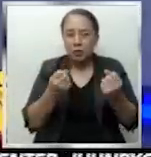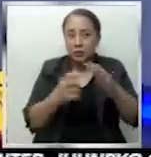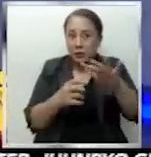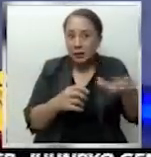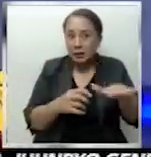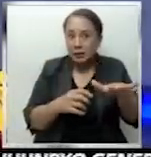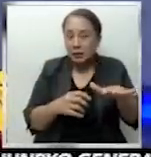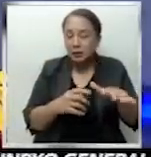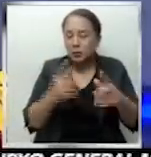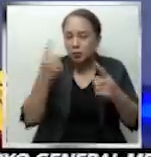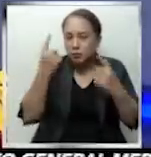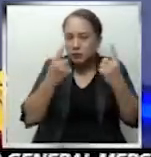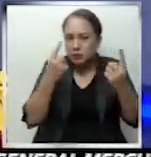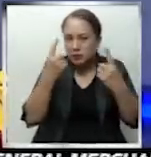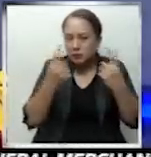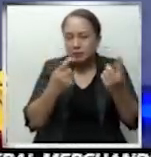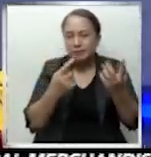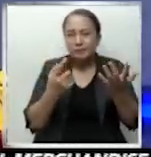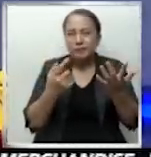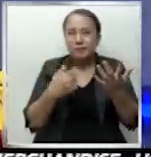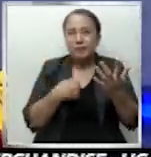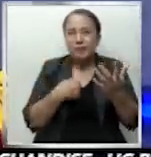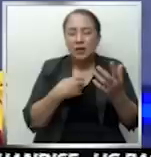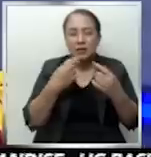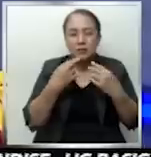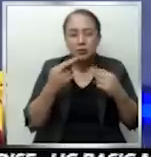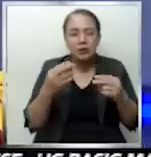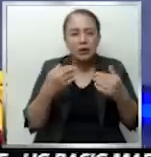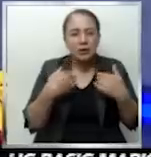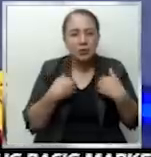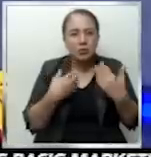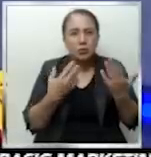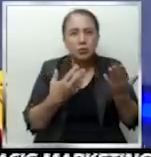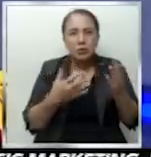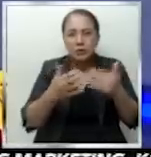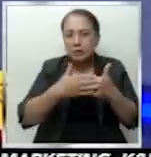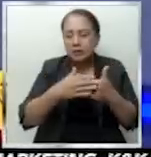considered, that are making to the news, they're usually near the West